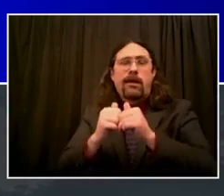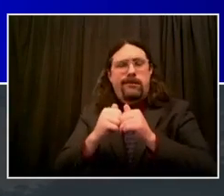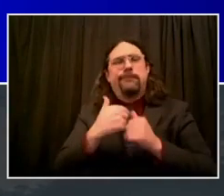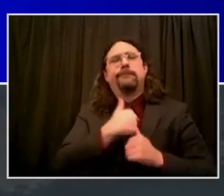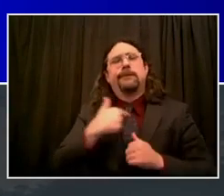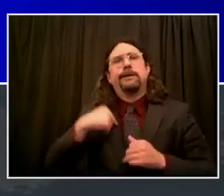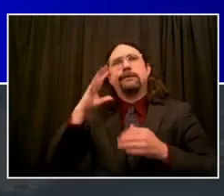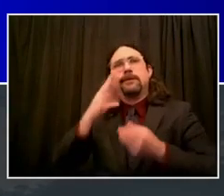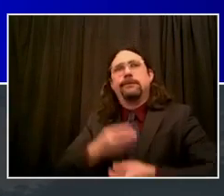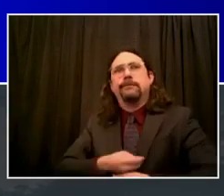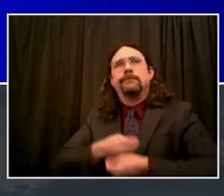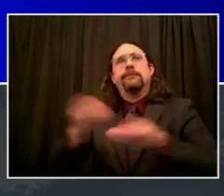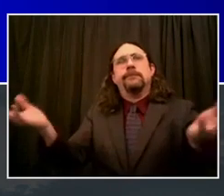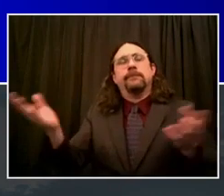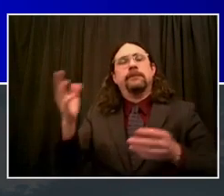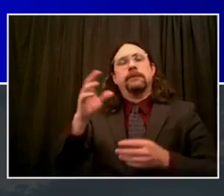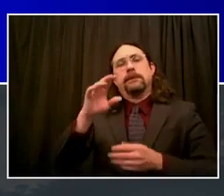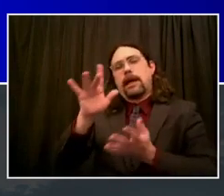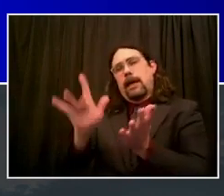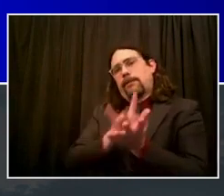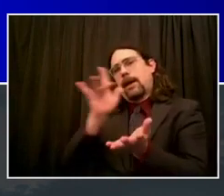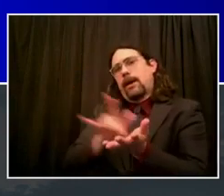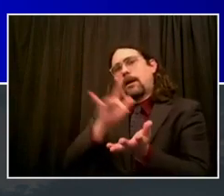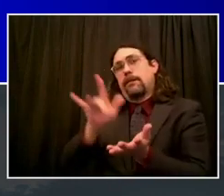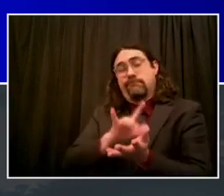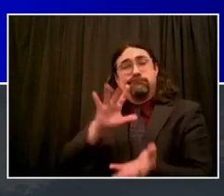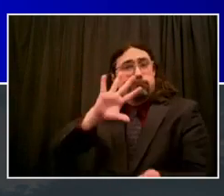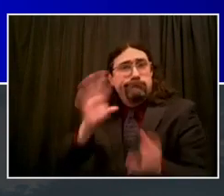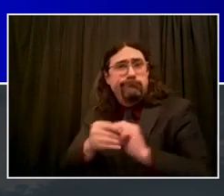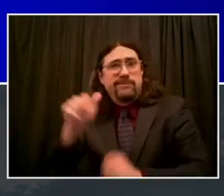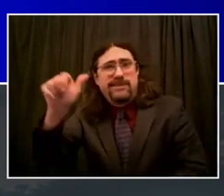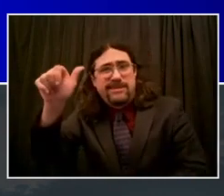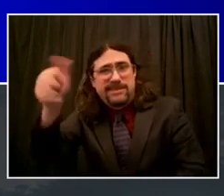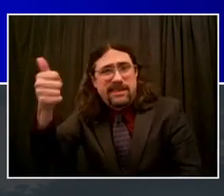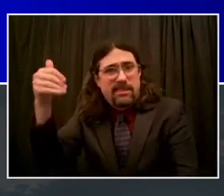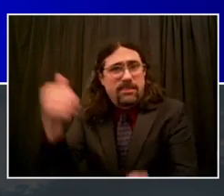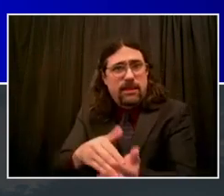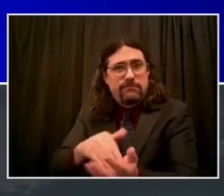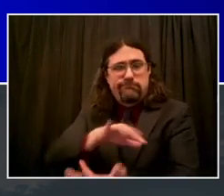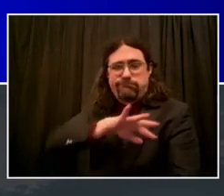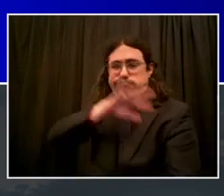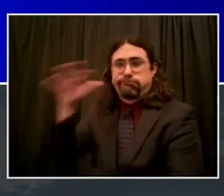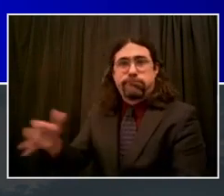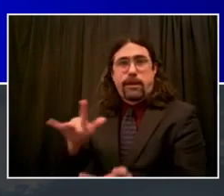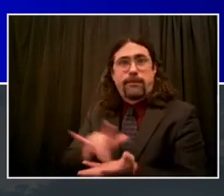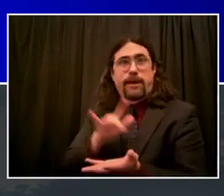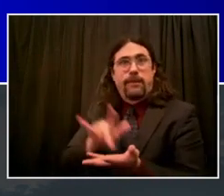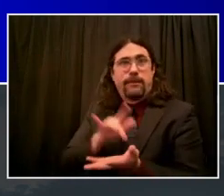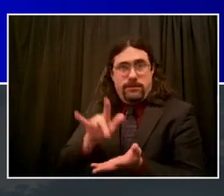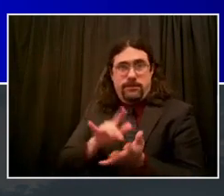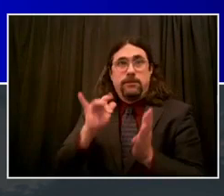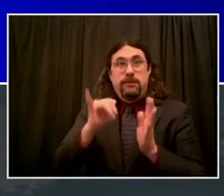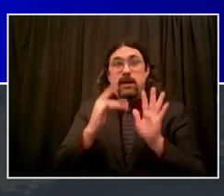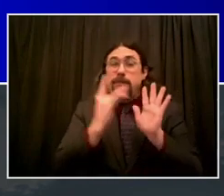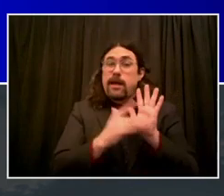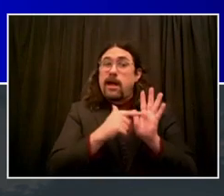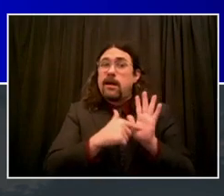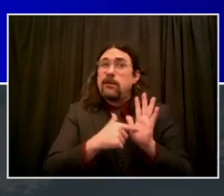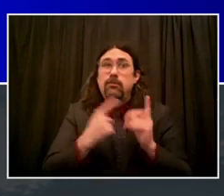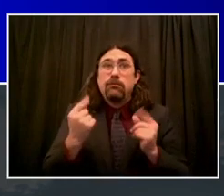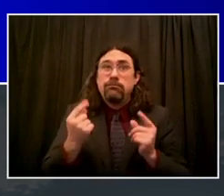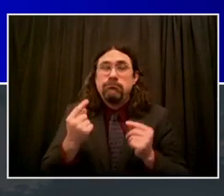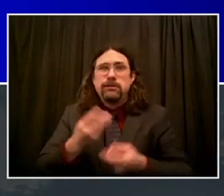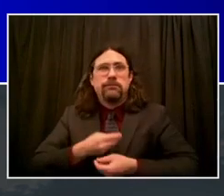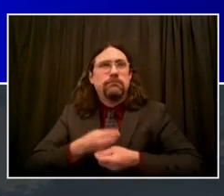be able to get the information they need, the support they need, the connection to their families, delivered to over 100 sites across